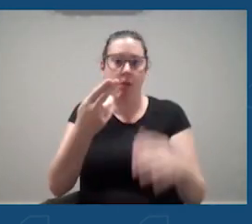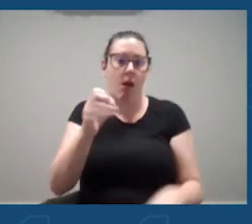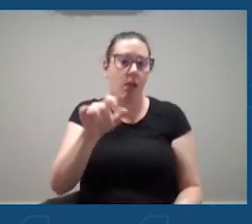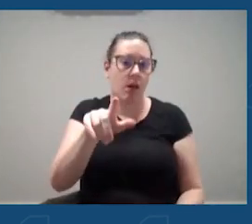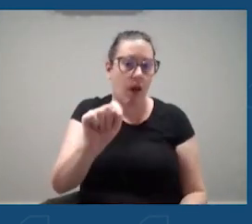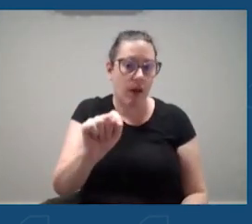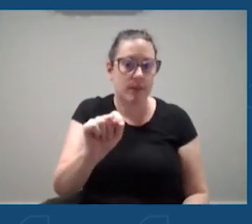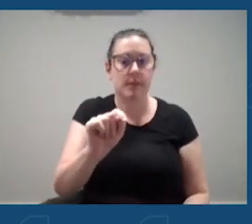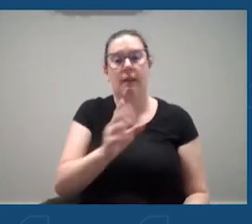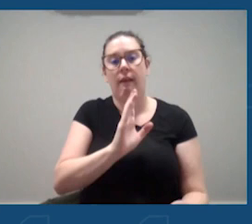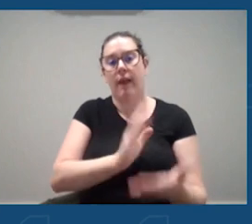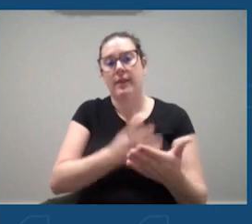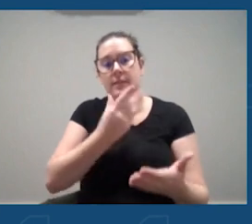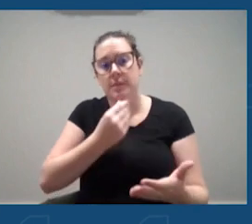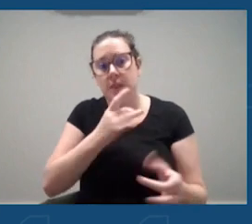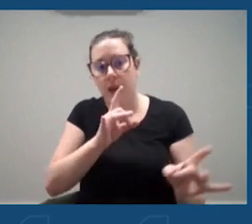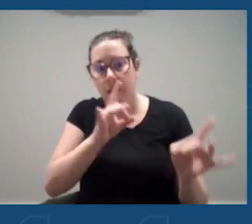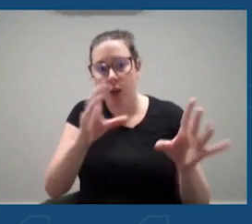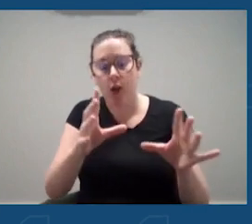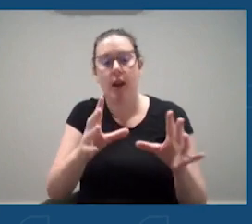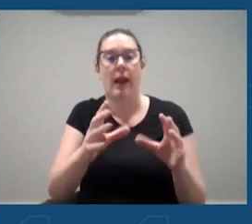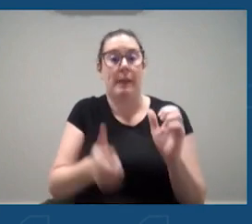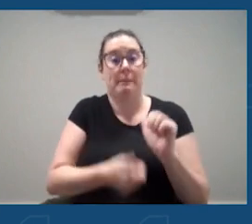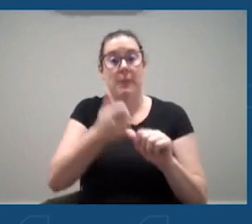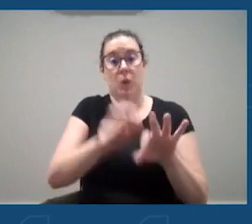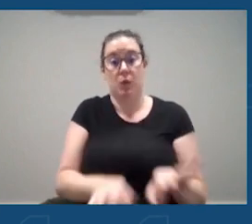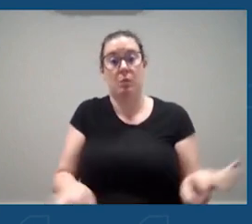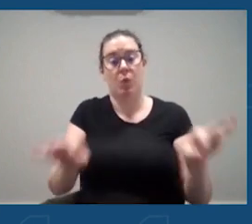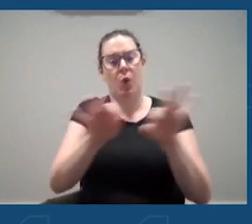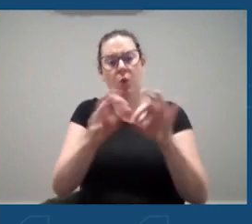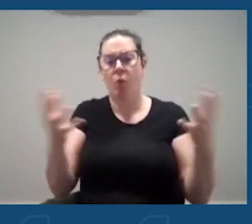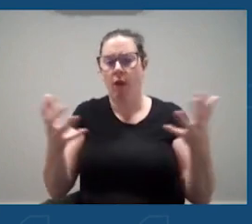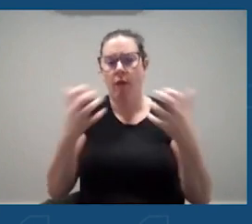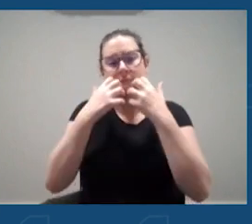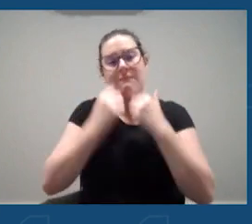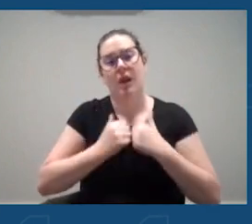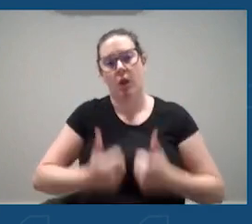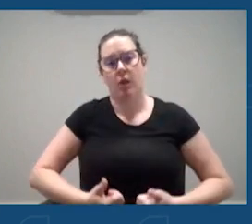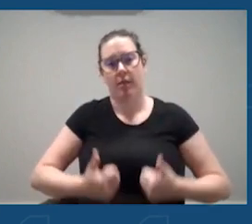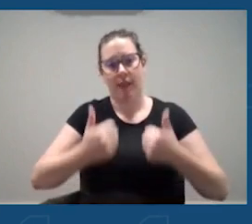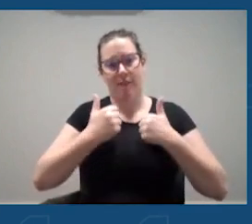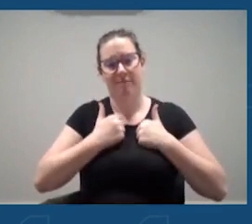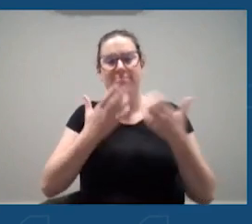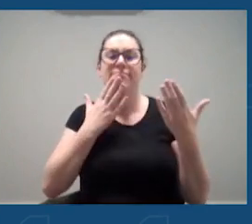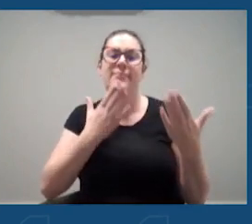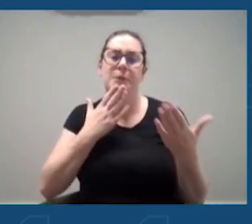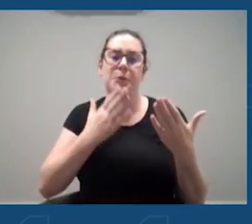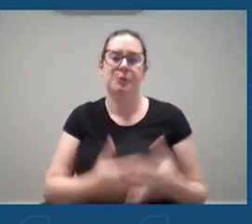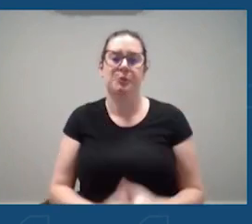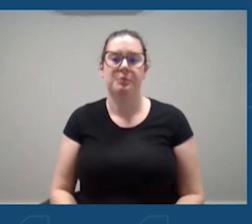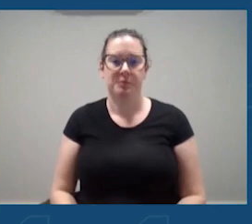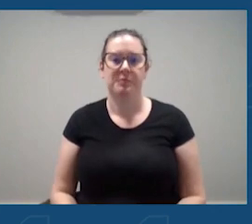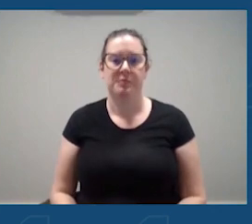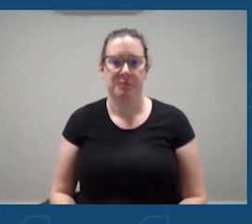and above all else, that we value life. Am Yisrael Chai. Thank you.